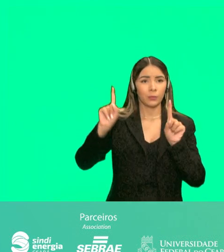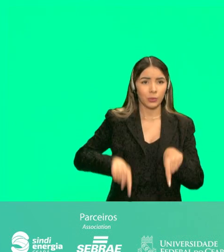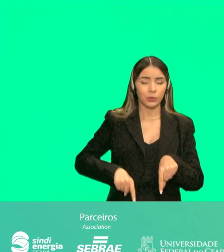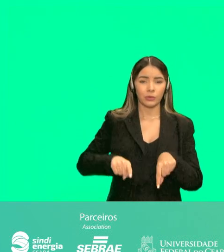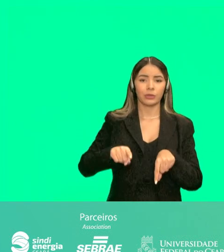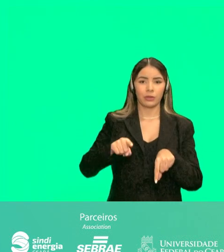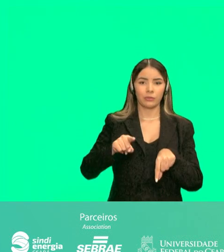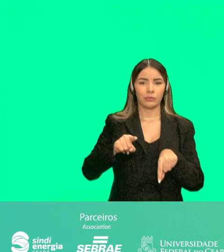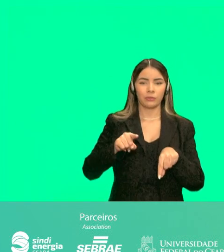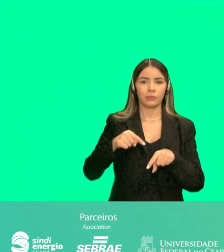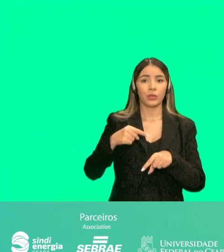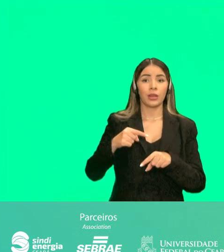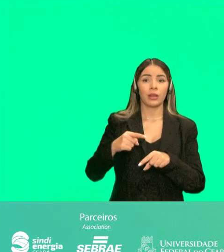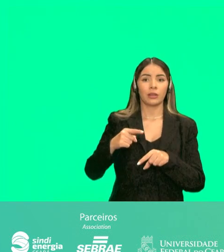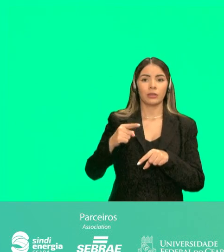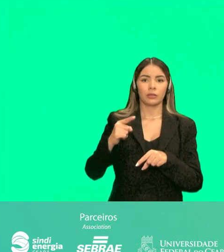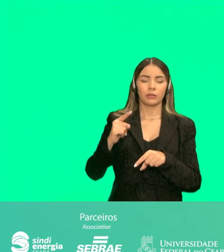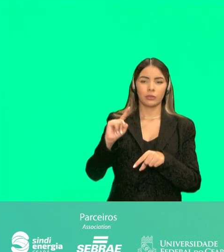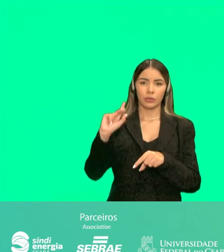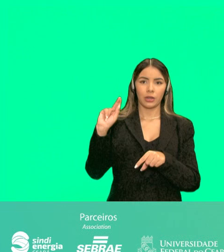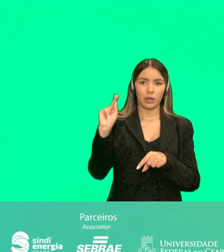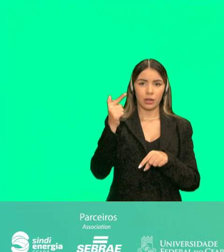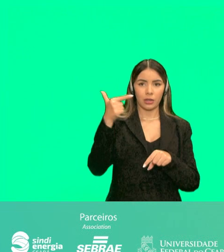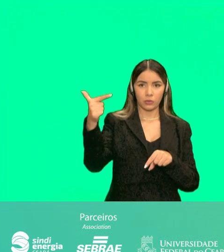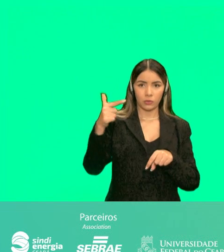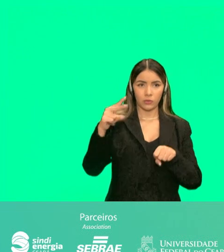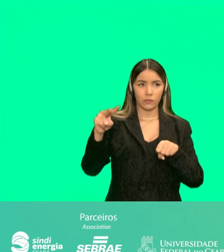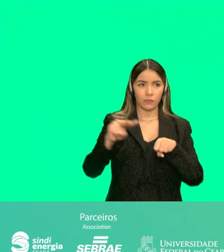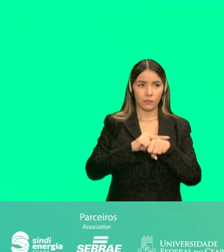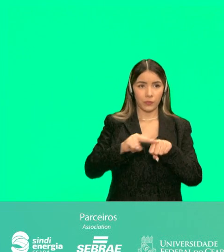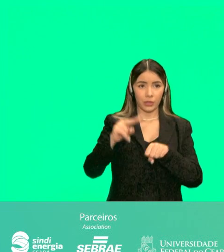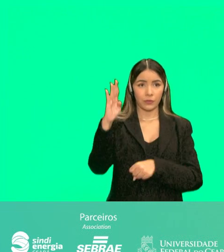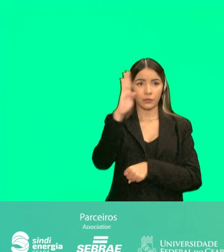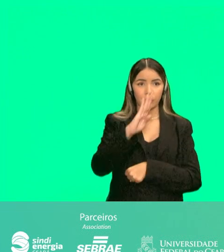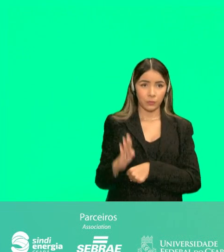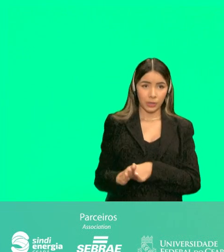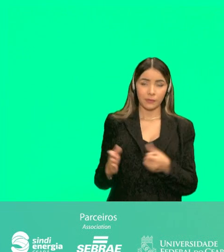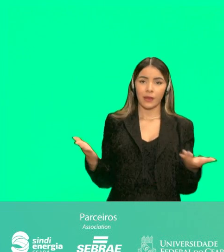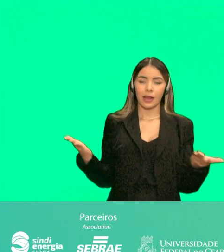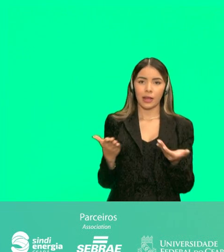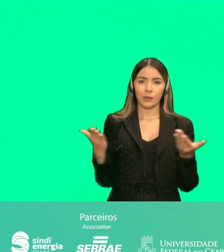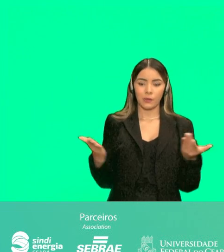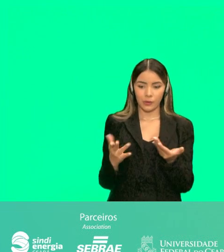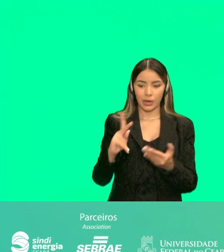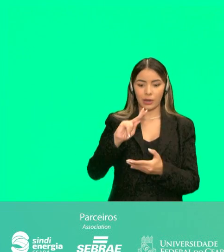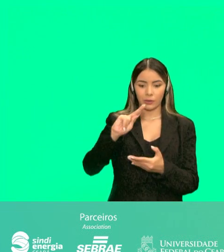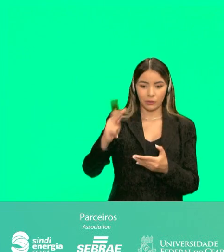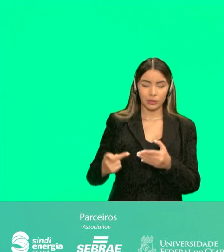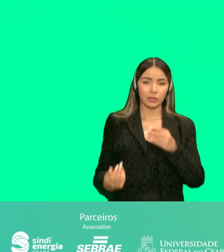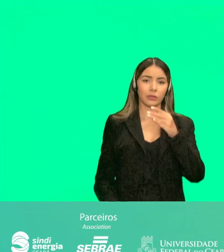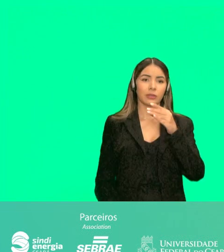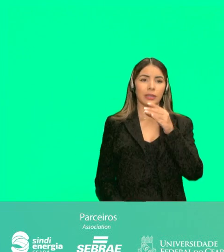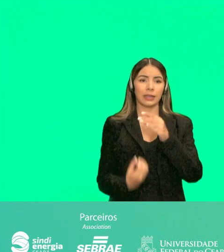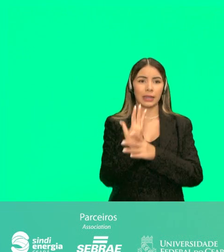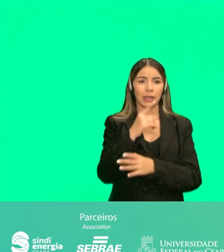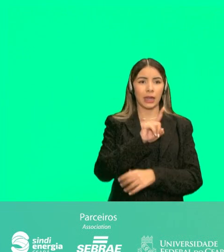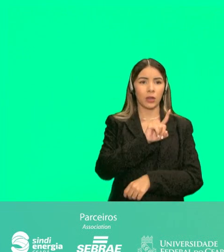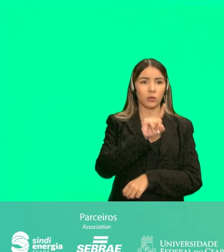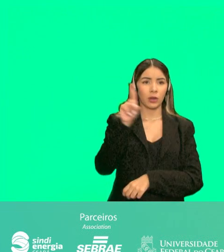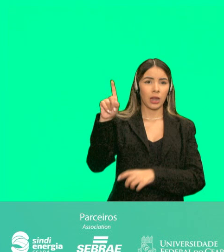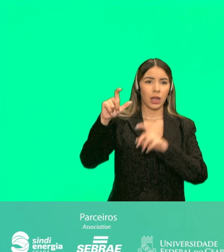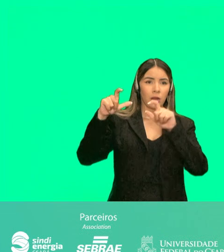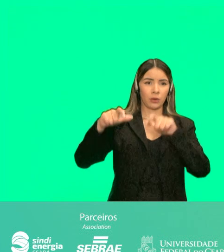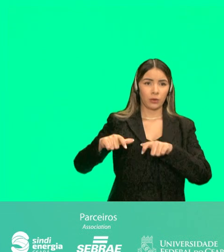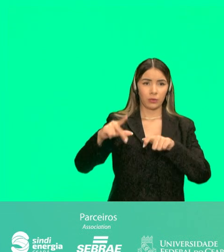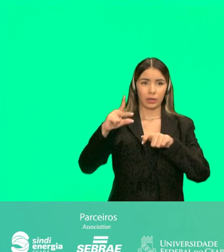and it's Está ongoing, and acontecendo it nesse will be momento deployed e in the vai ser port, instalado no porto do PECEM. the port As primeiras complex moléculas